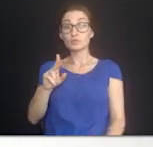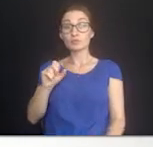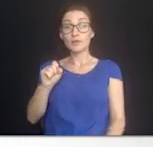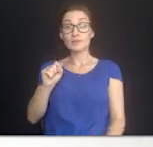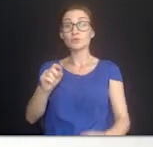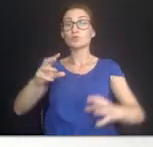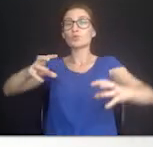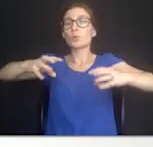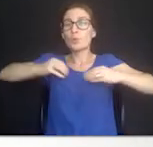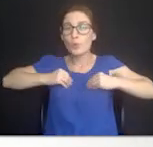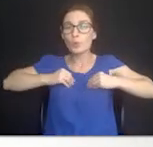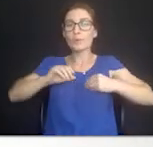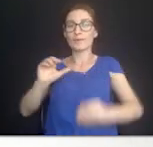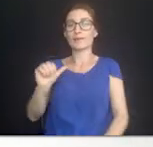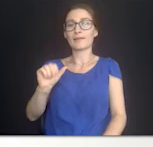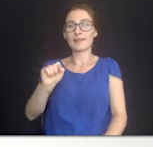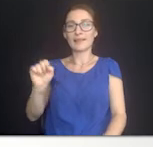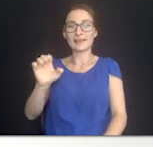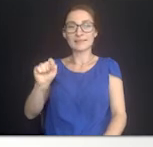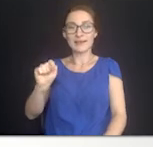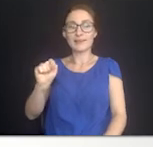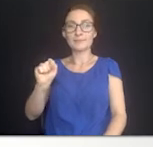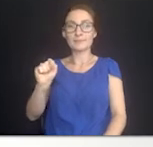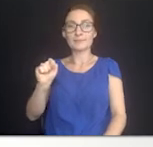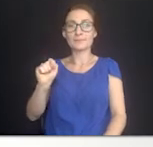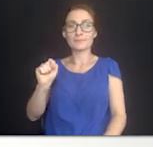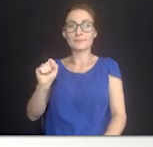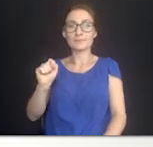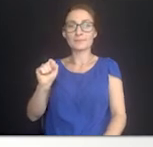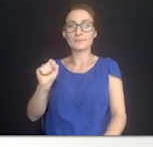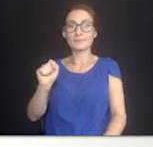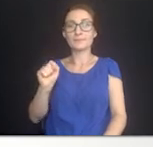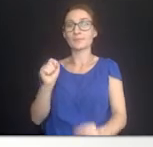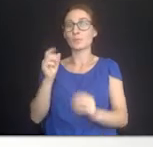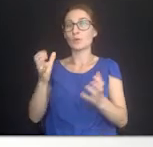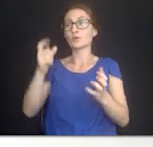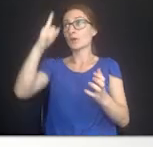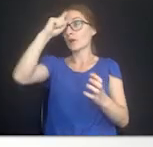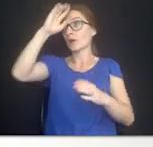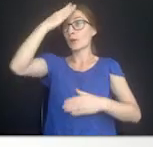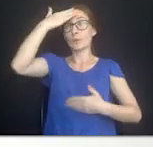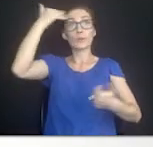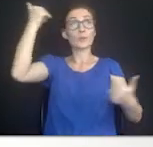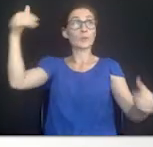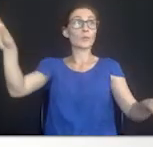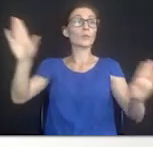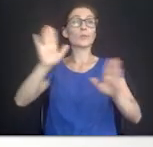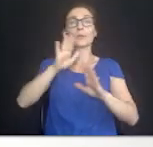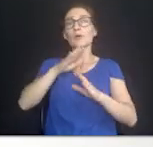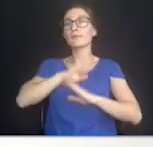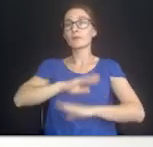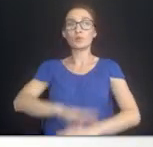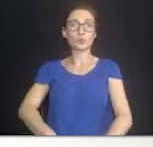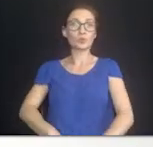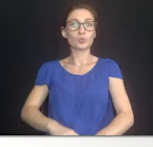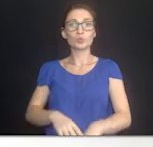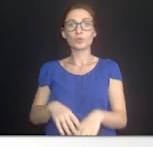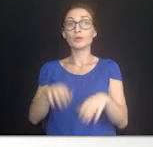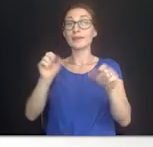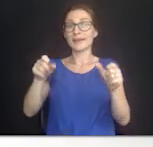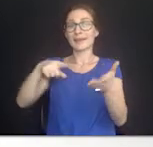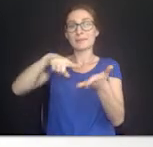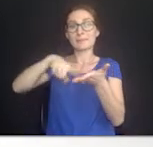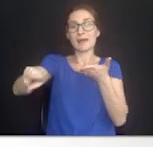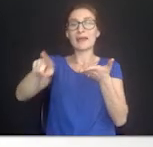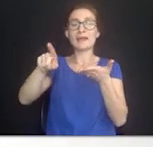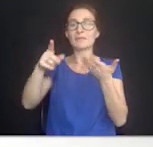enough, right, that we are going to be able to have peace of mind that it can pay for what it needs to pay for, right? But the